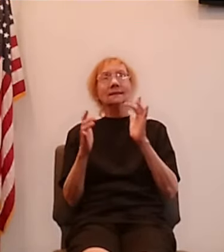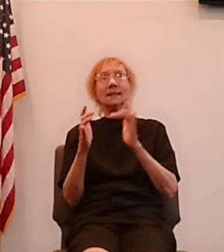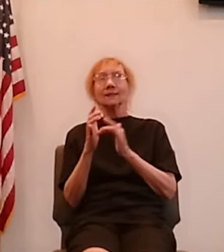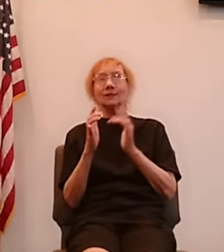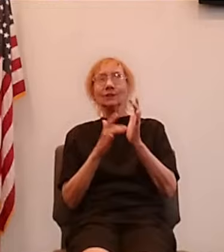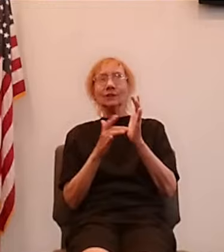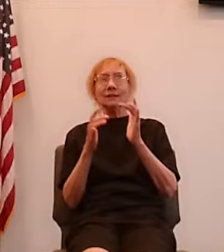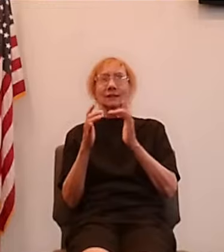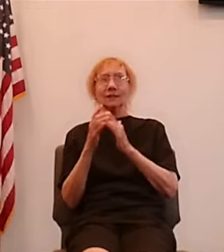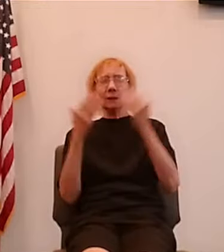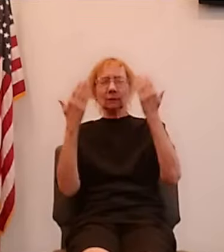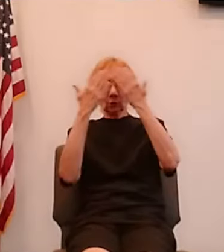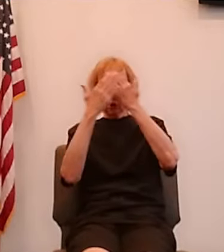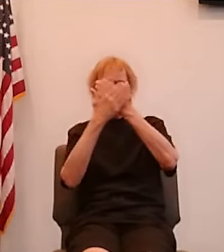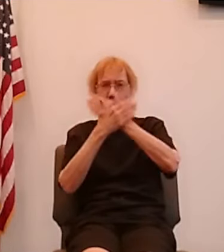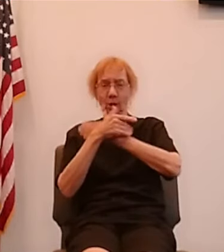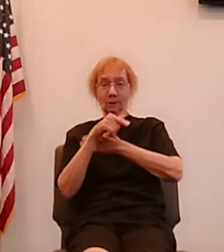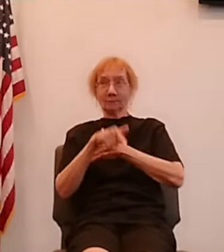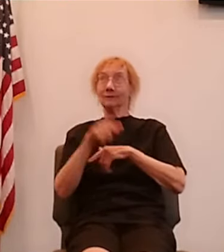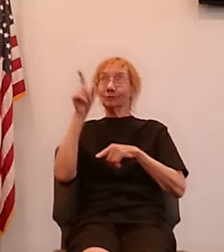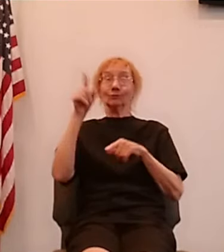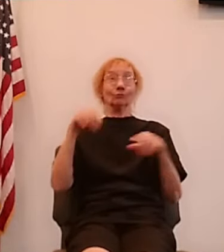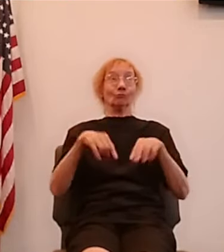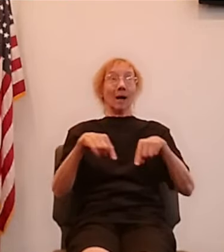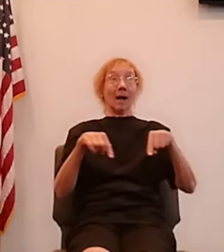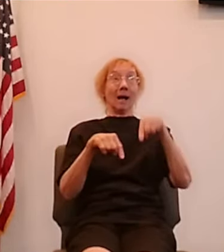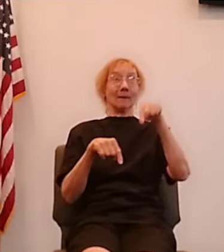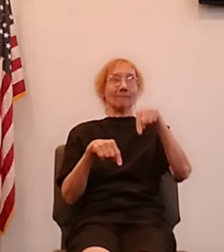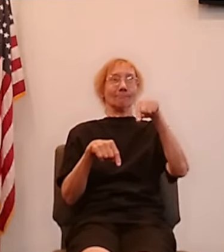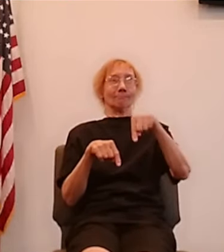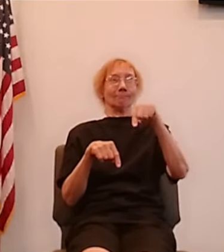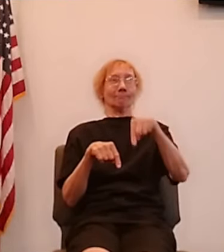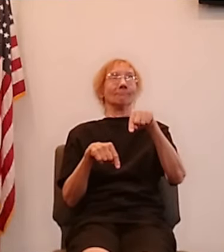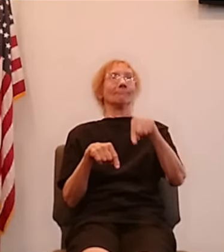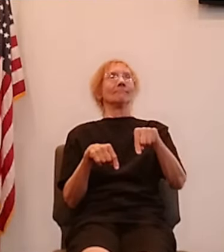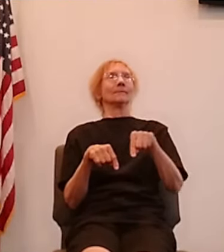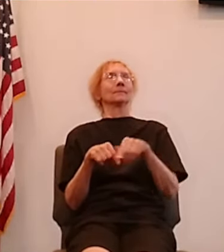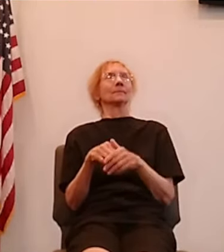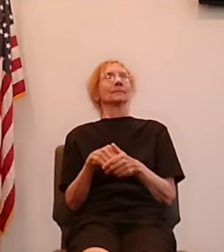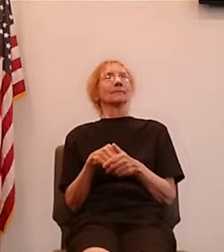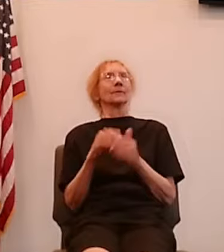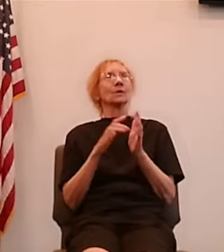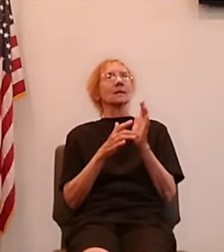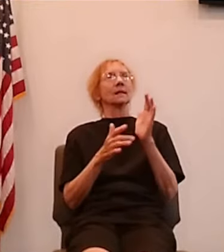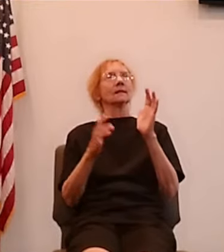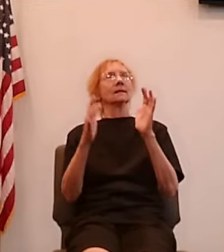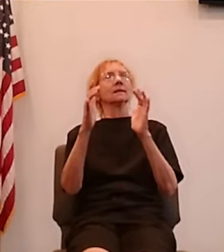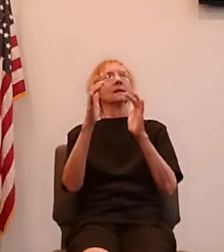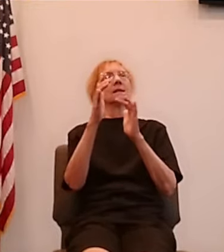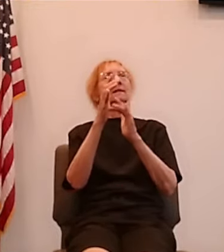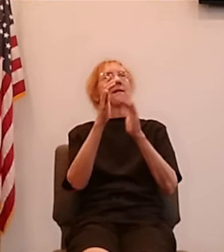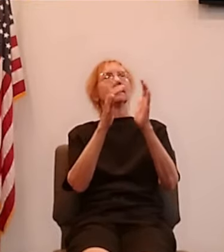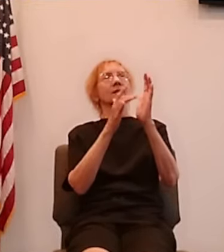Jesus, Jesus, you make the darkness tremble.